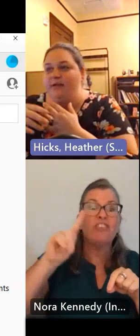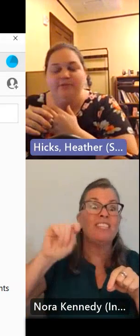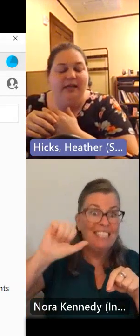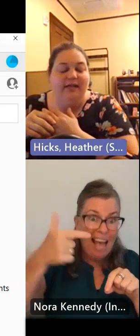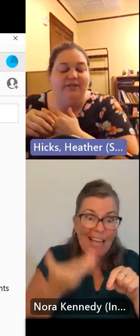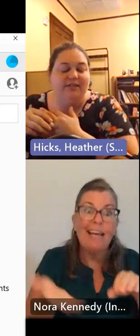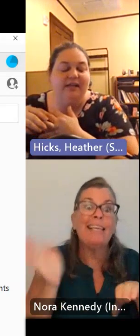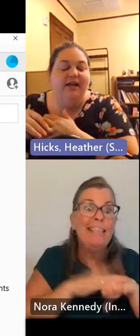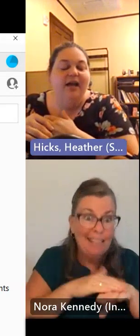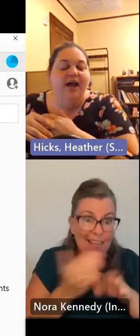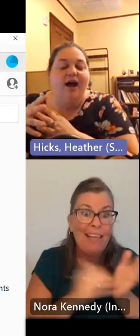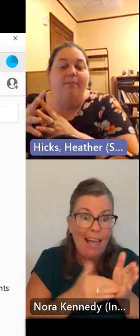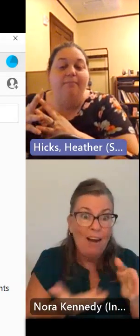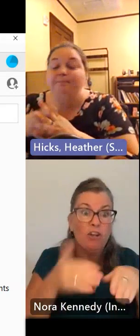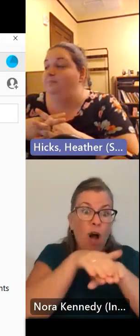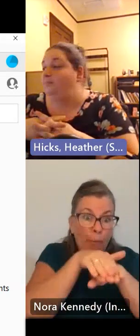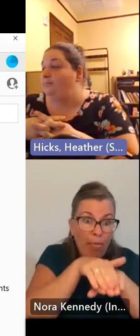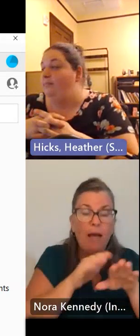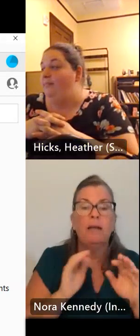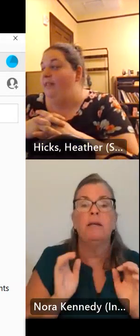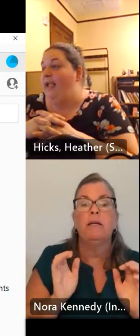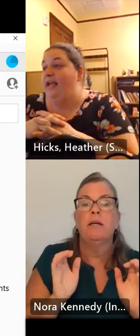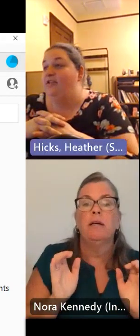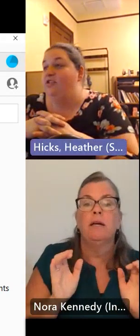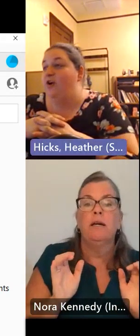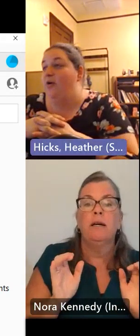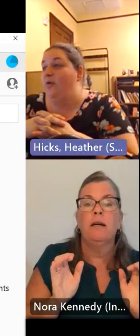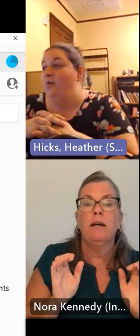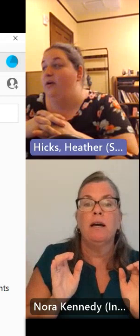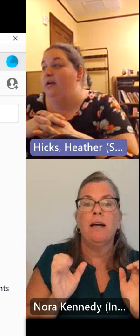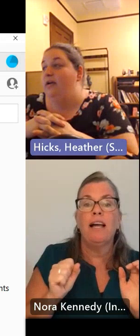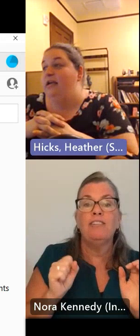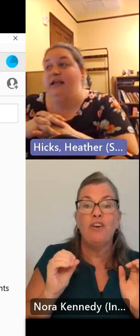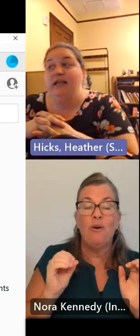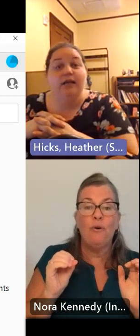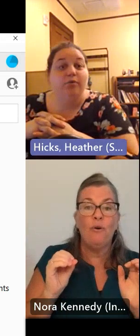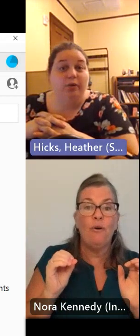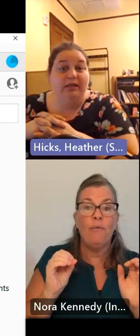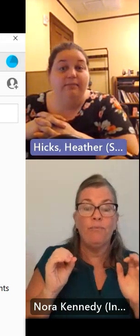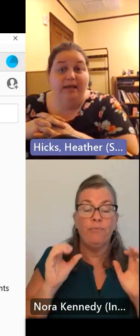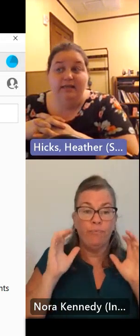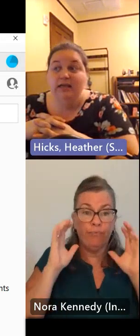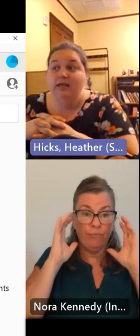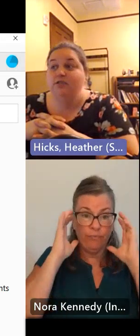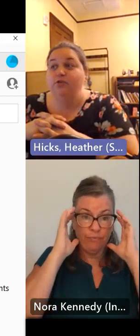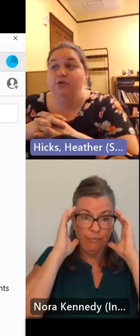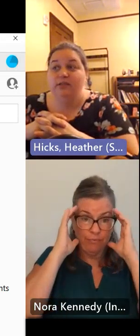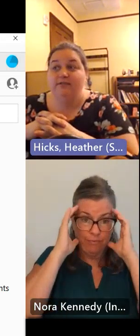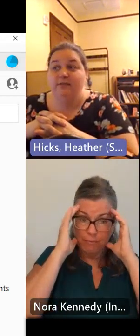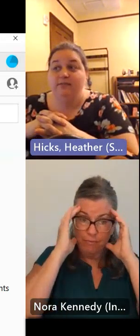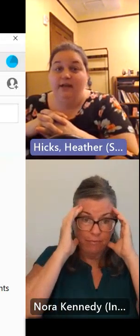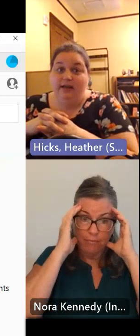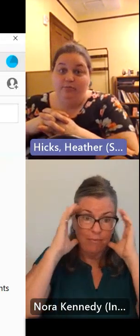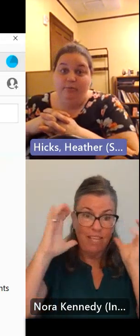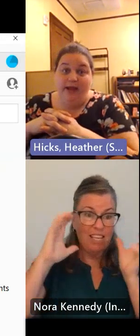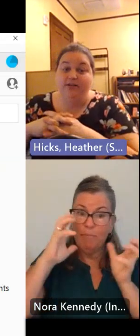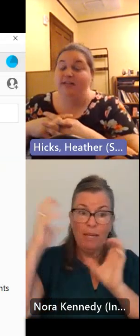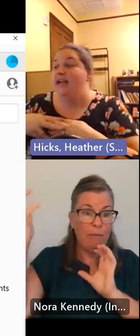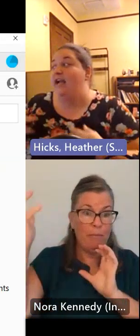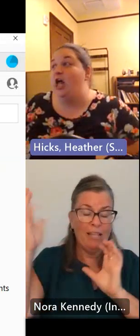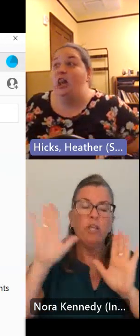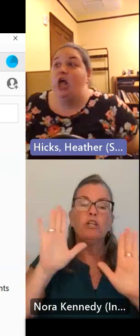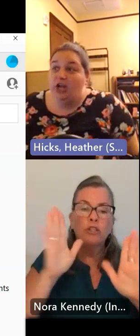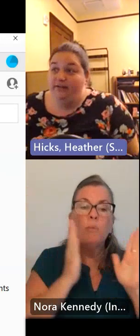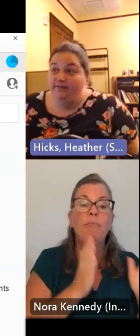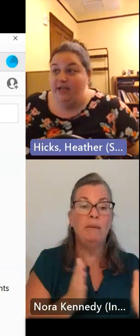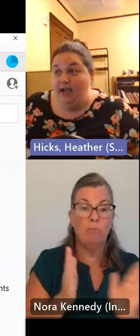messed this one up so you can't actually see it. And so it can get really messy, and so you'll just have to, again, prepare to